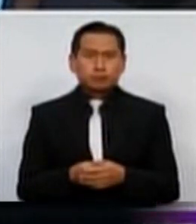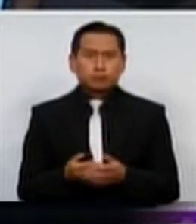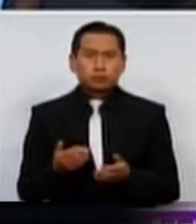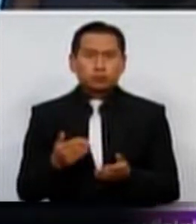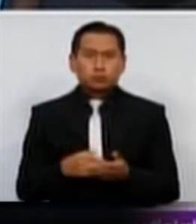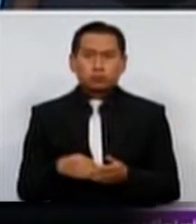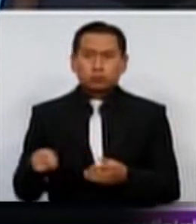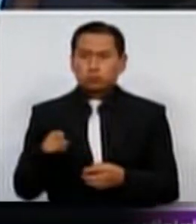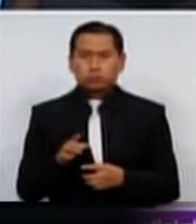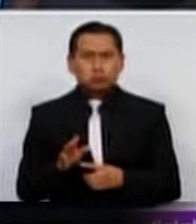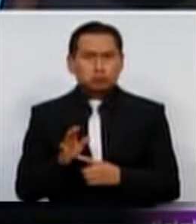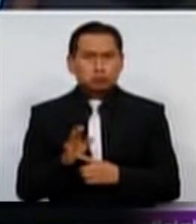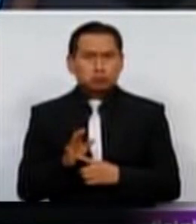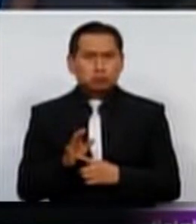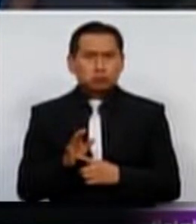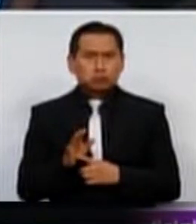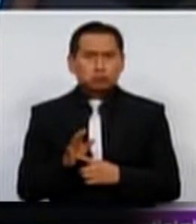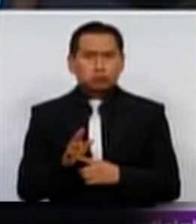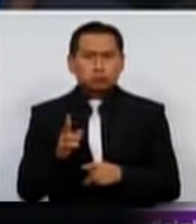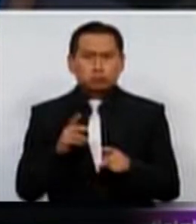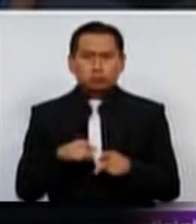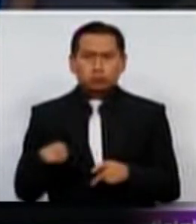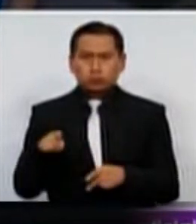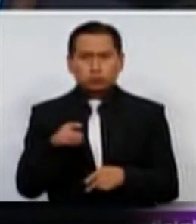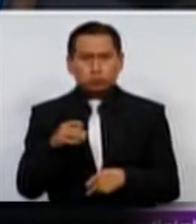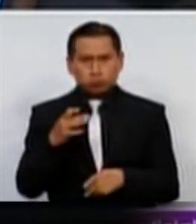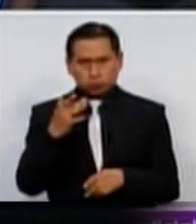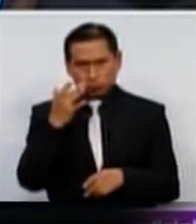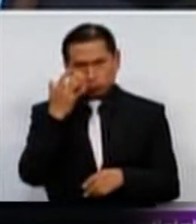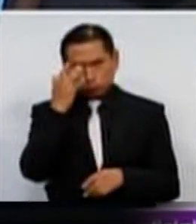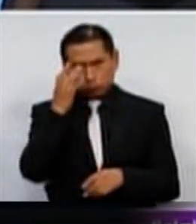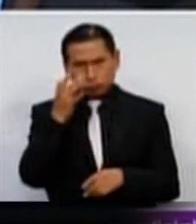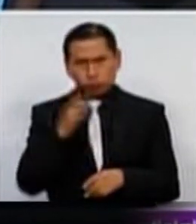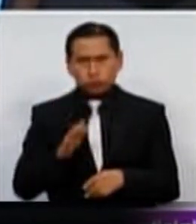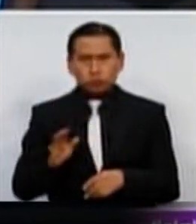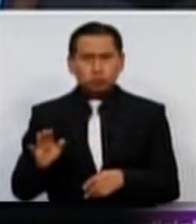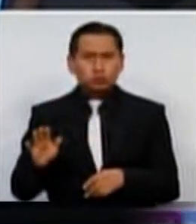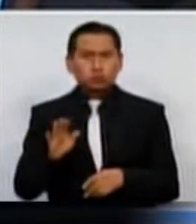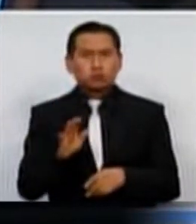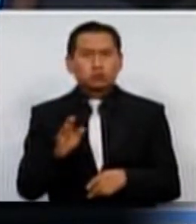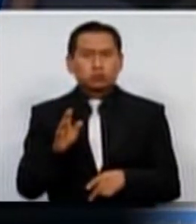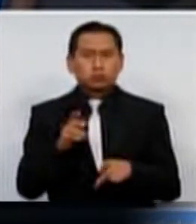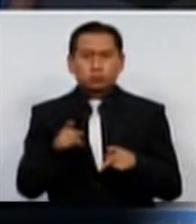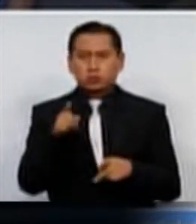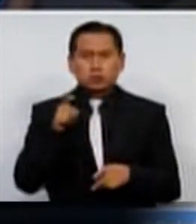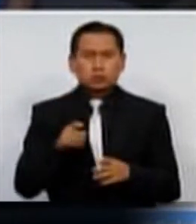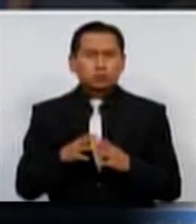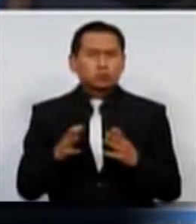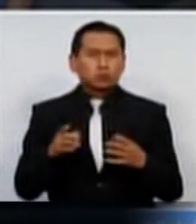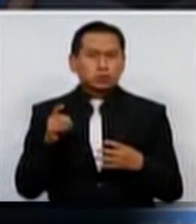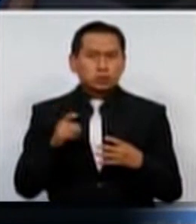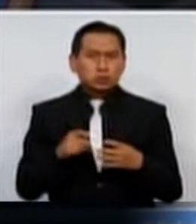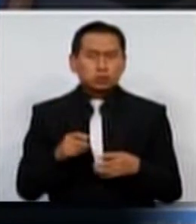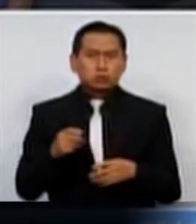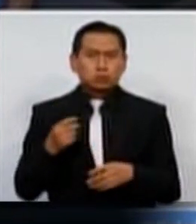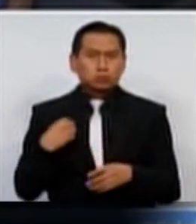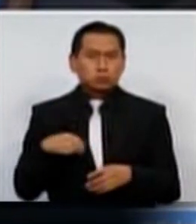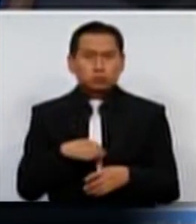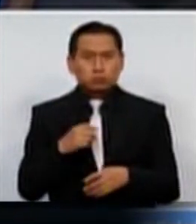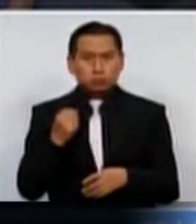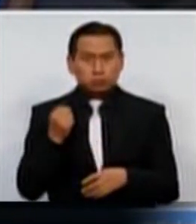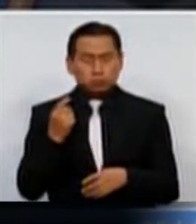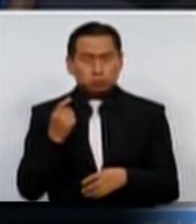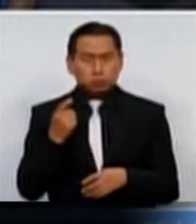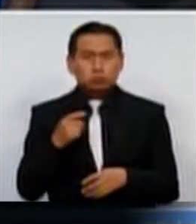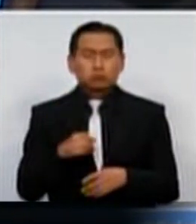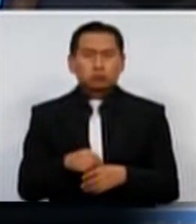that once again has proven that the people are wise, and that people have many